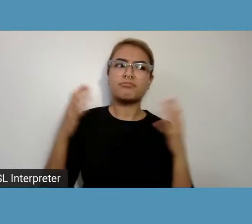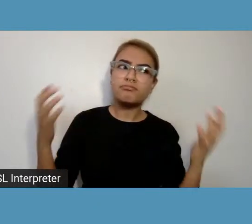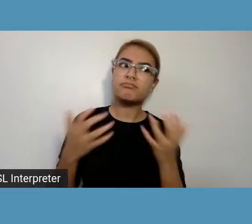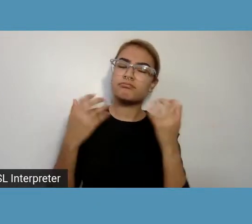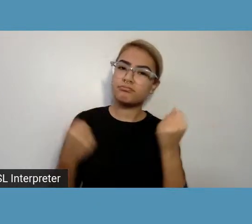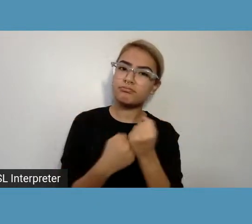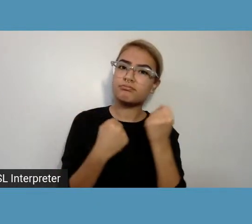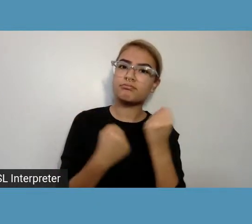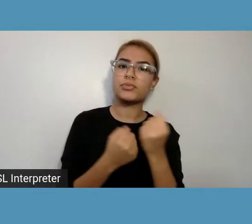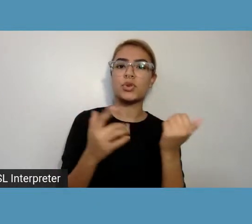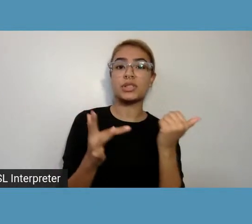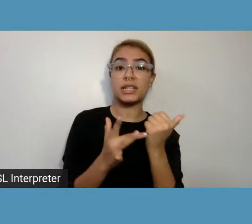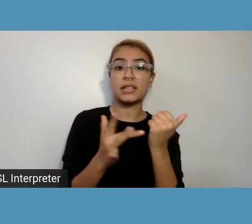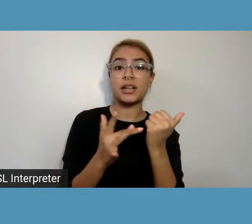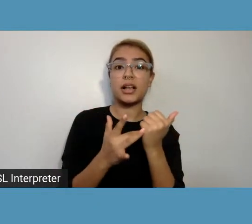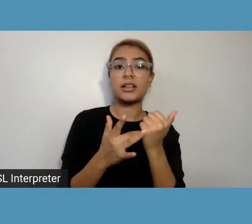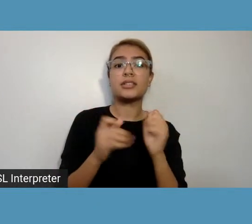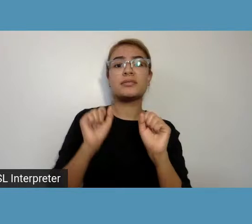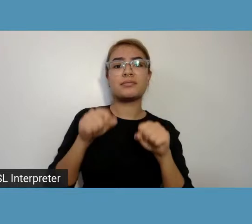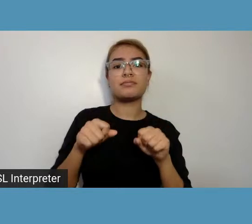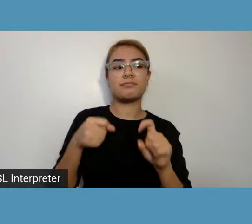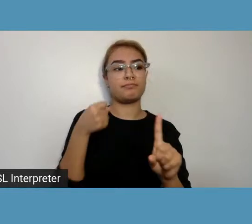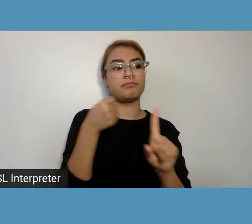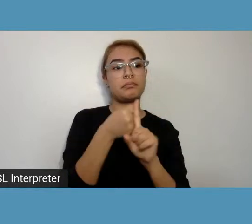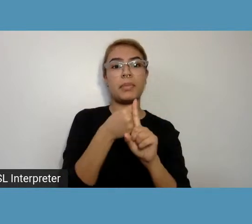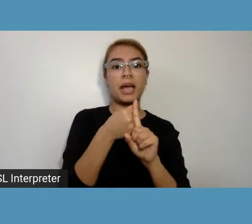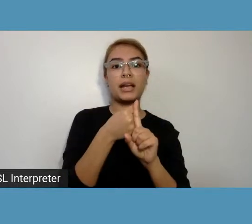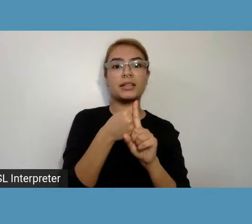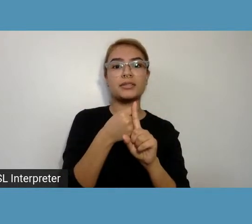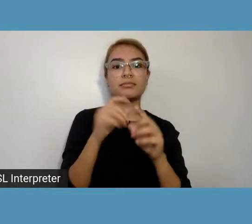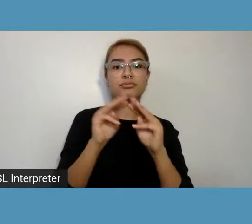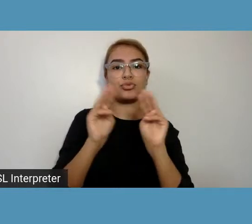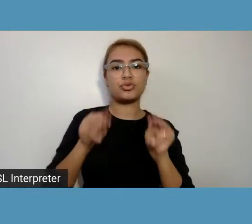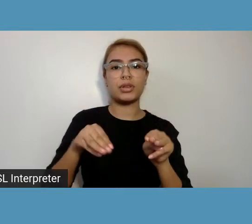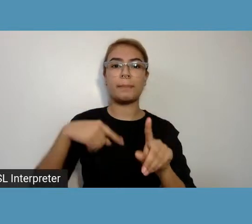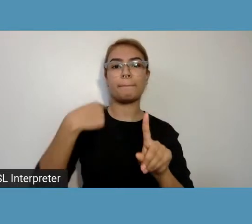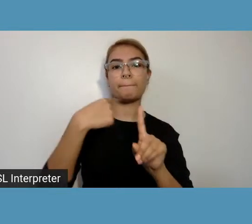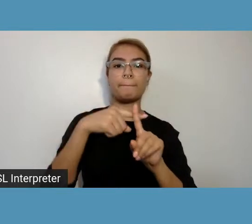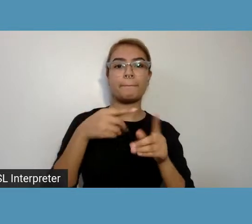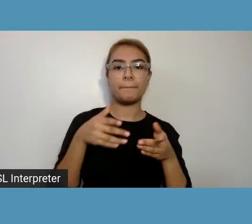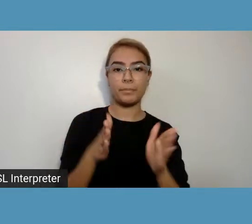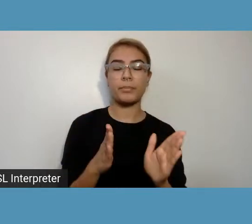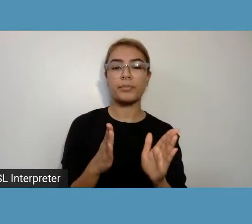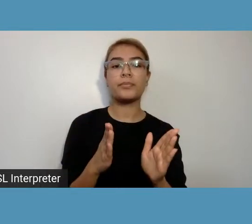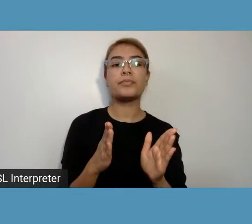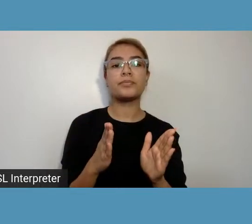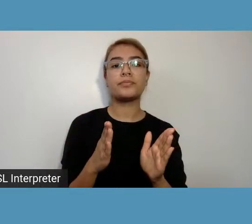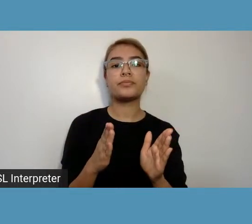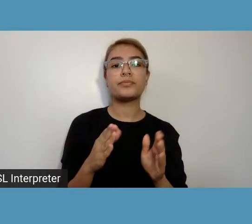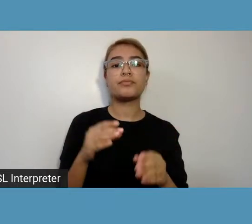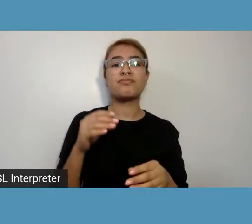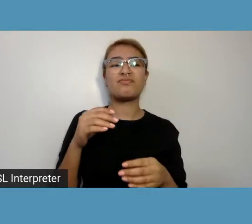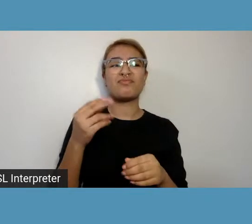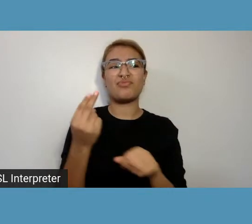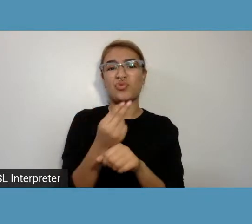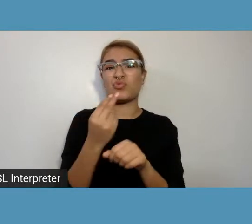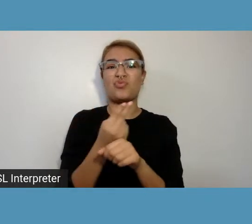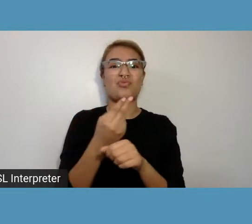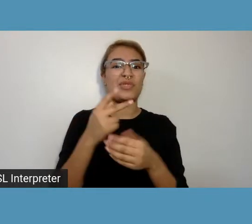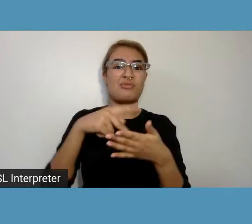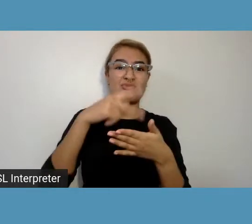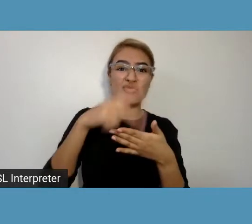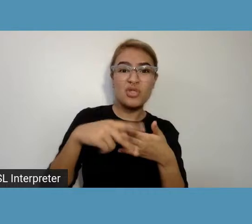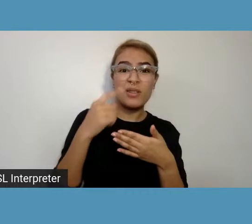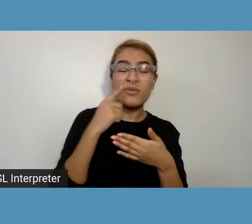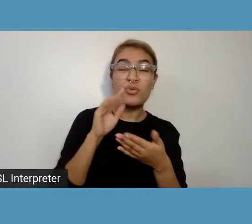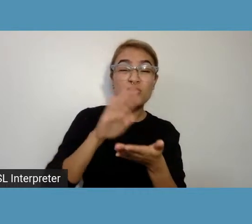citizen science and impact in their local communities. She's created several online science and history programs for local schools, provided internships,